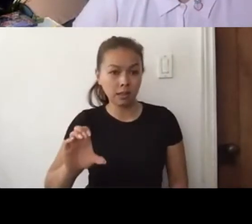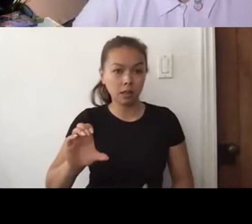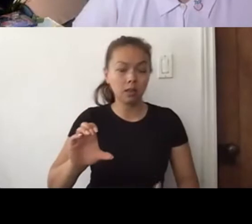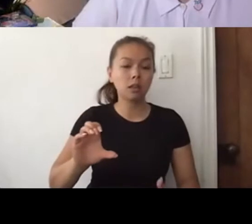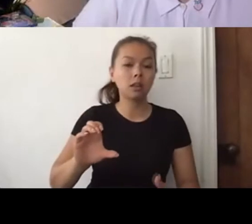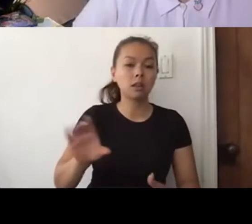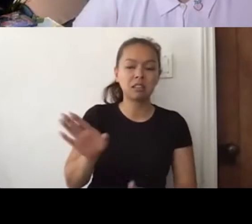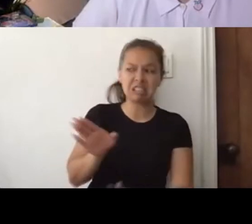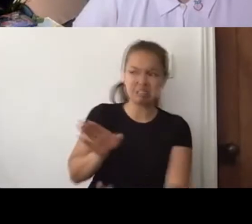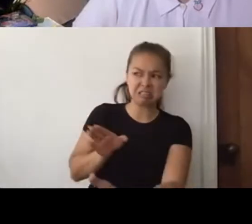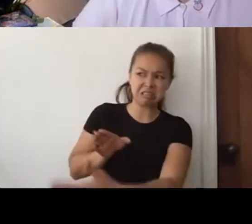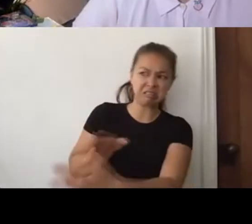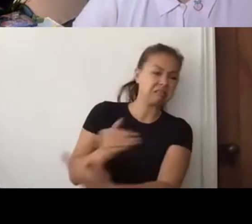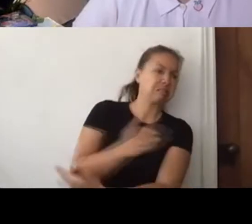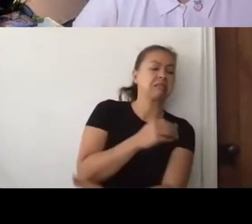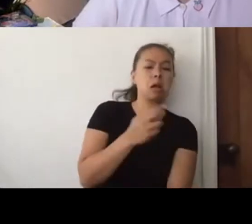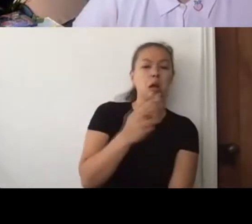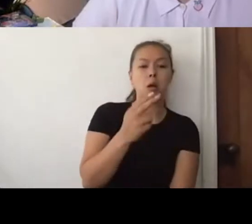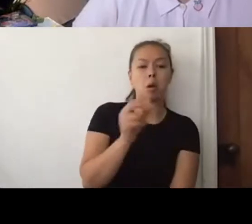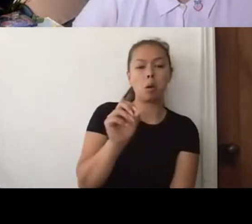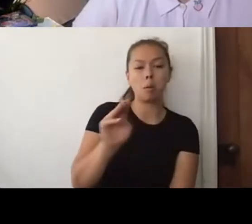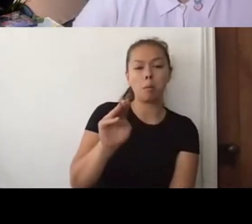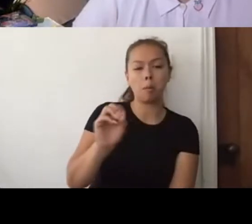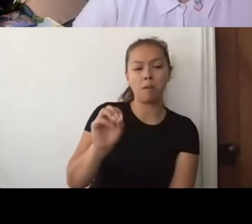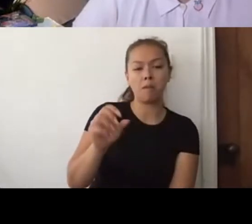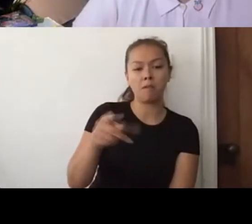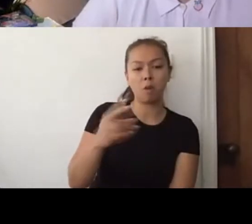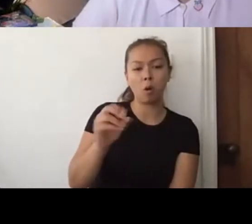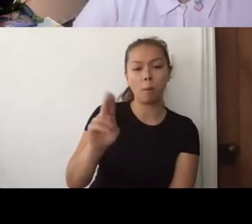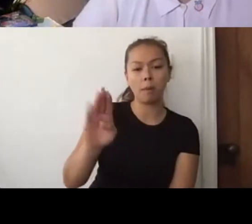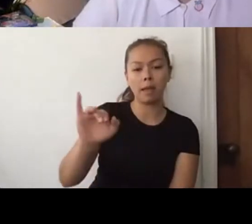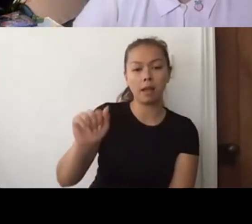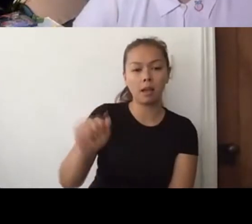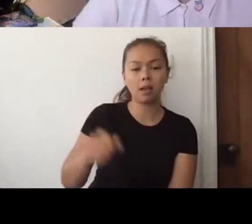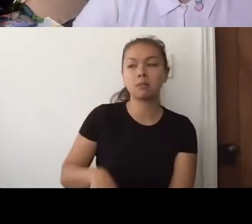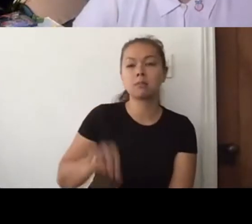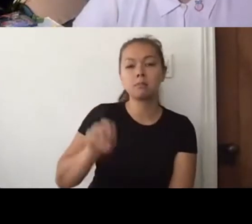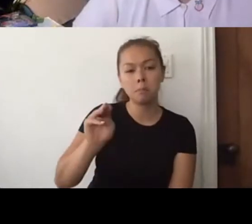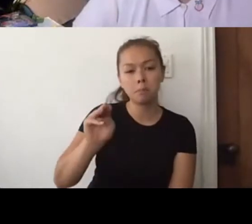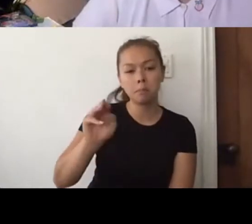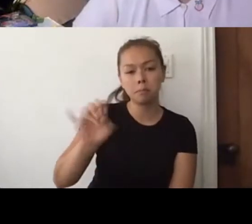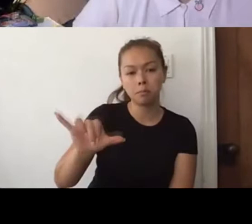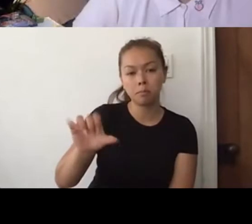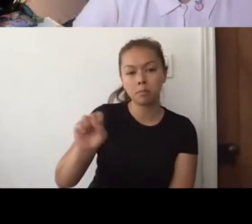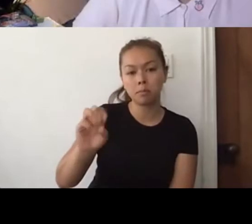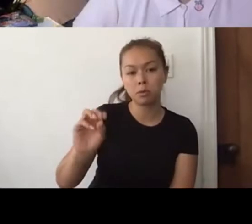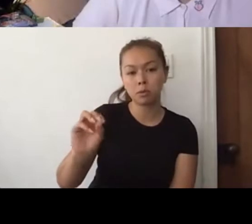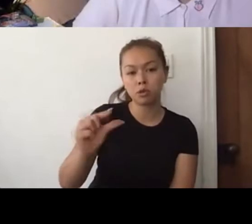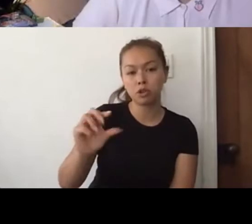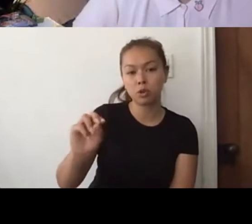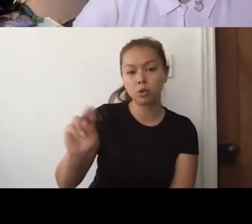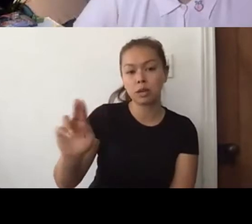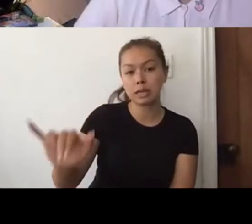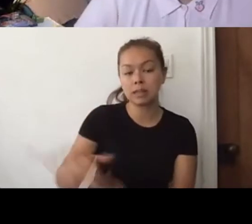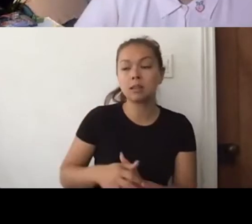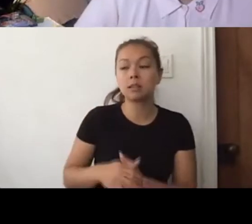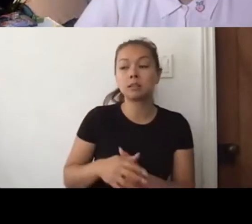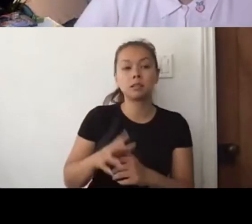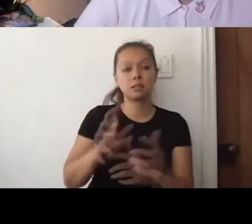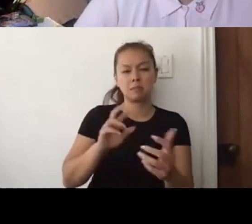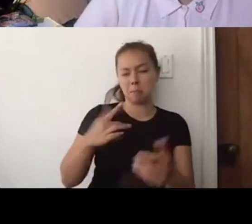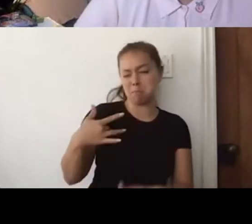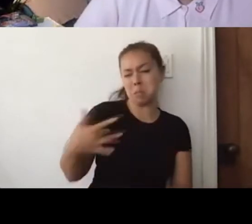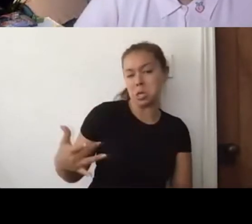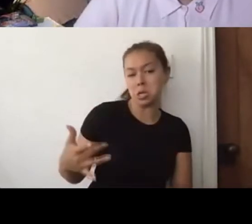misogyny. And so it's not to say that everyone who kind of aligns with the gender expectations imposed upon them at birth